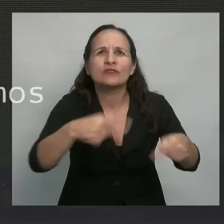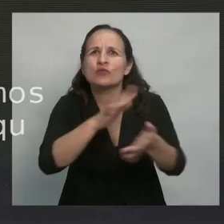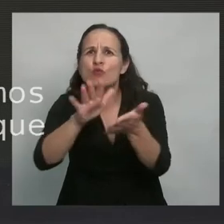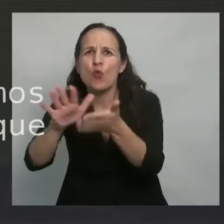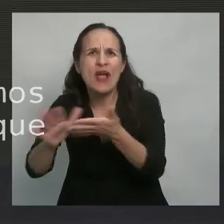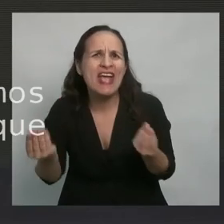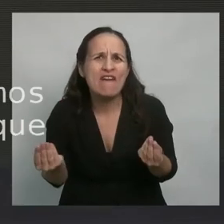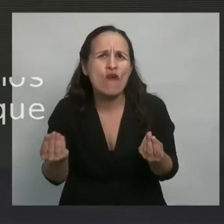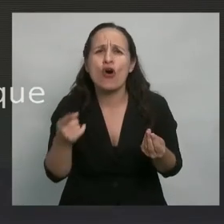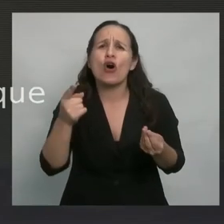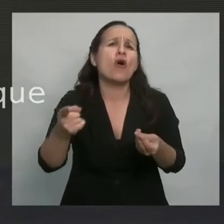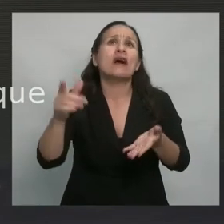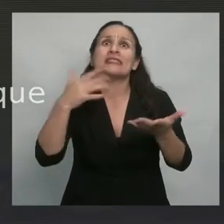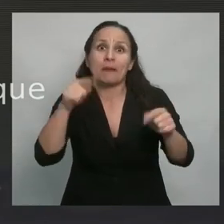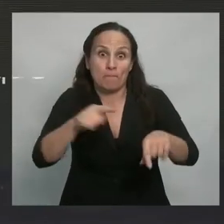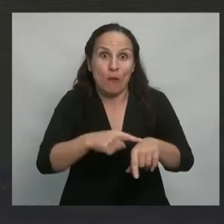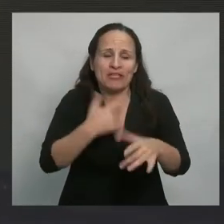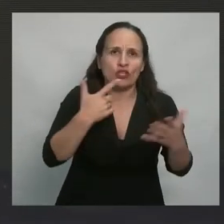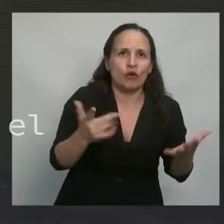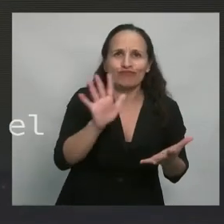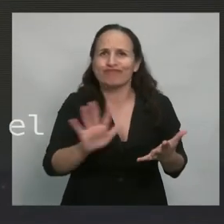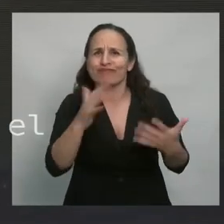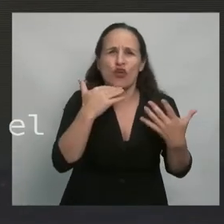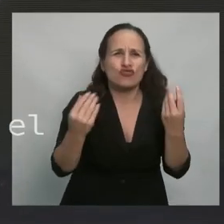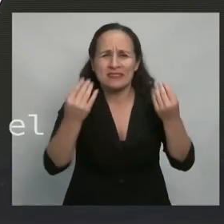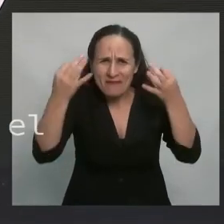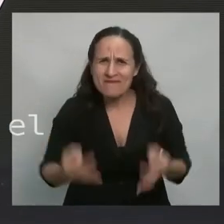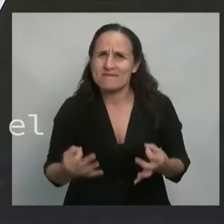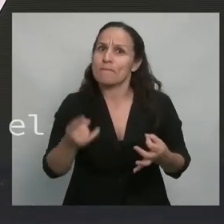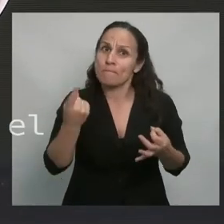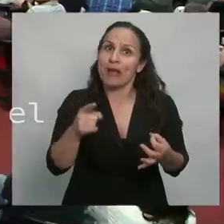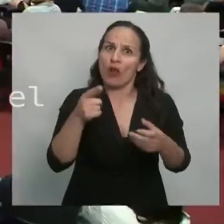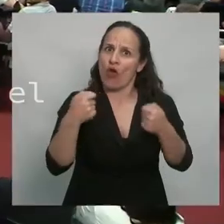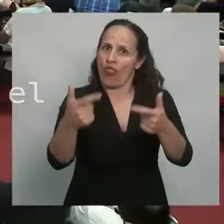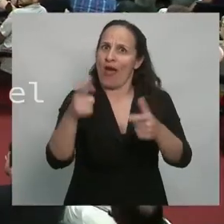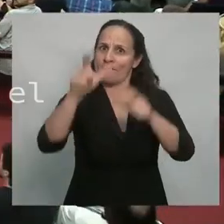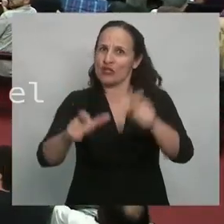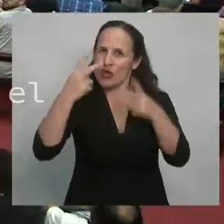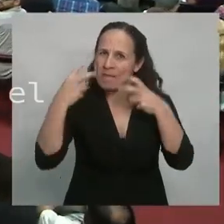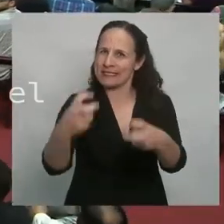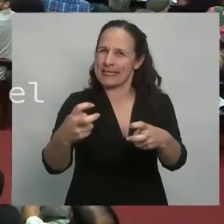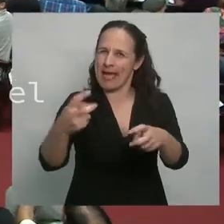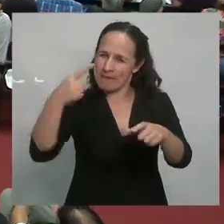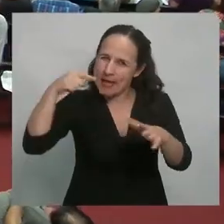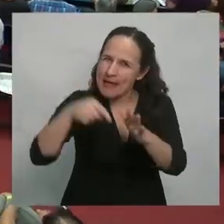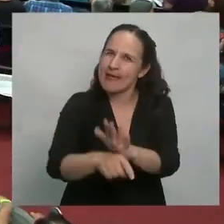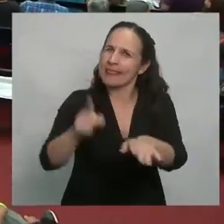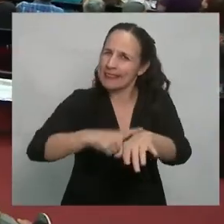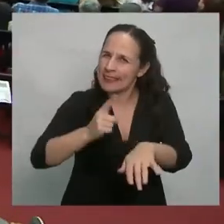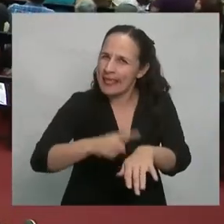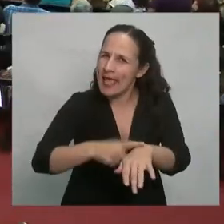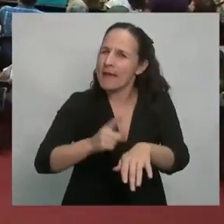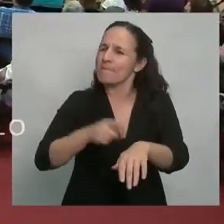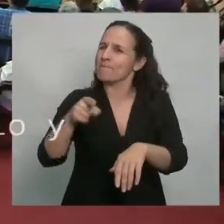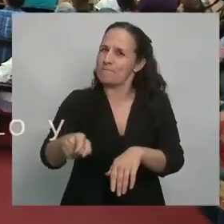do is provide researchers with time and space, the two most important resources in a world